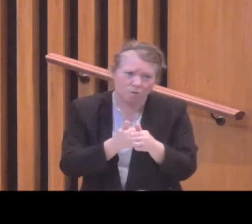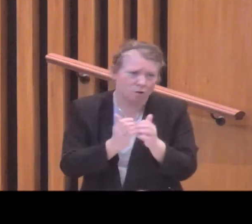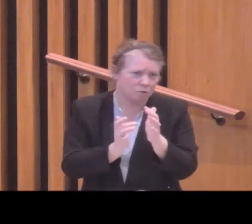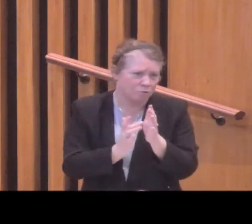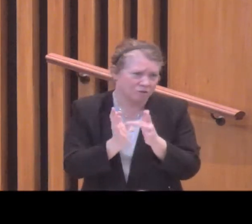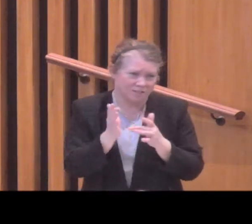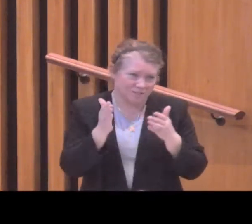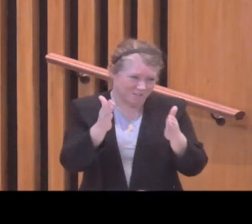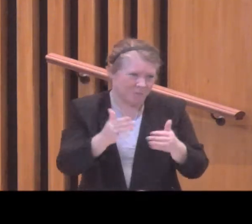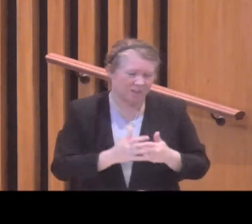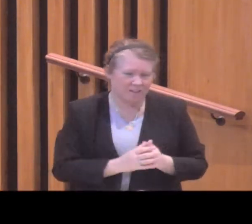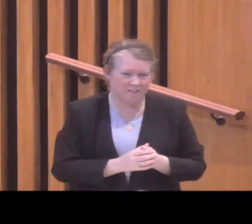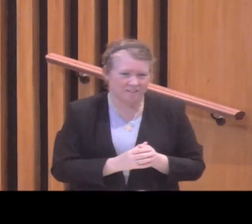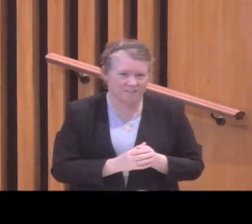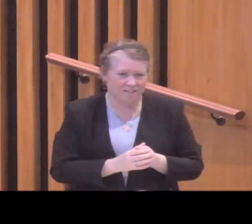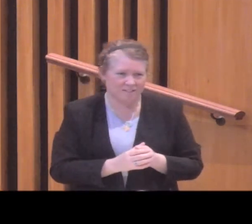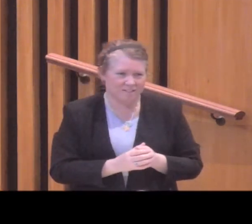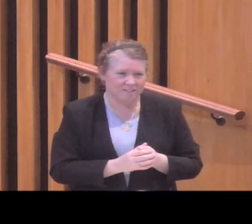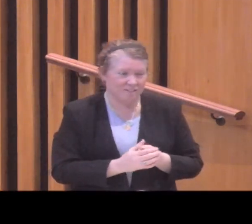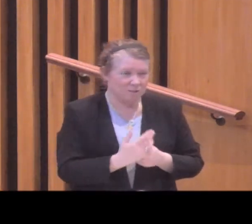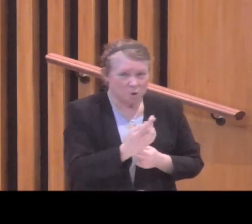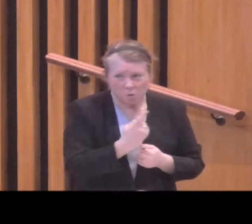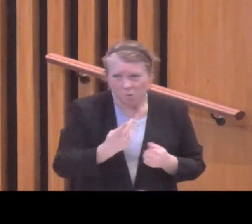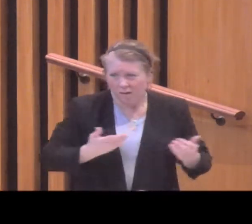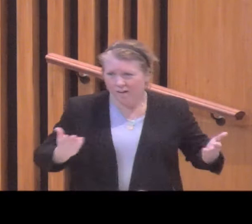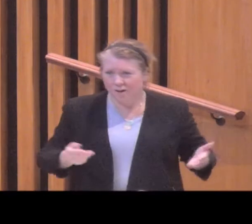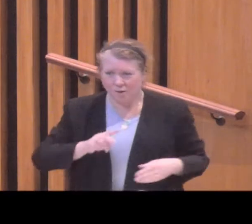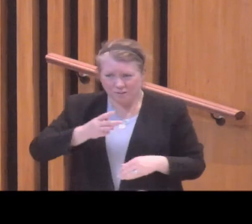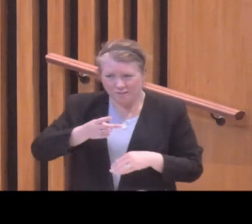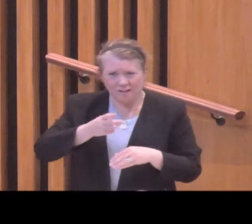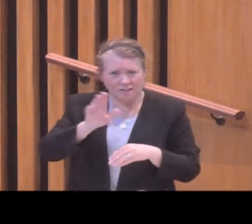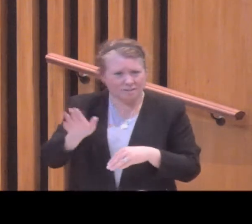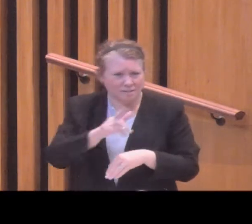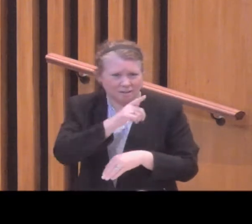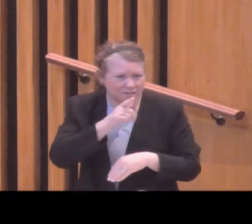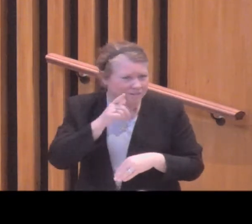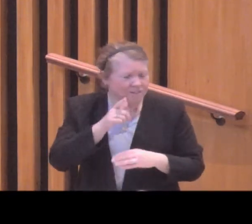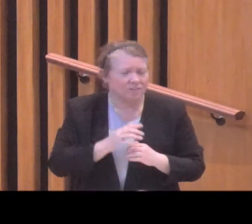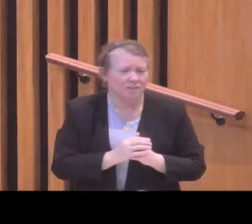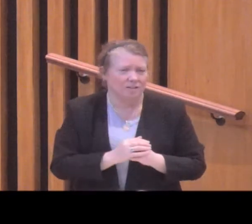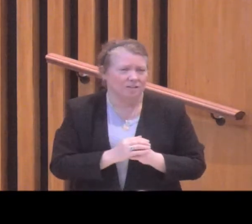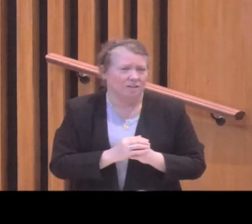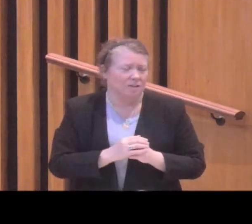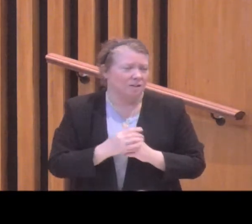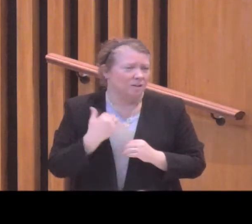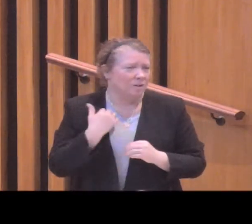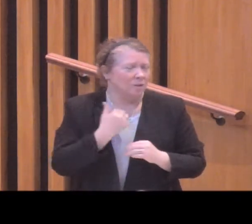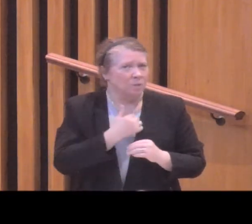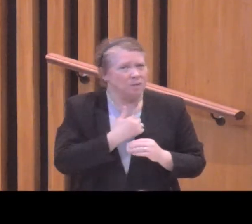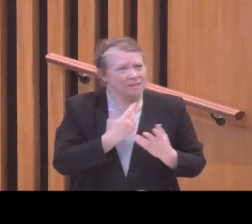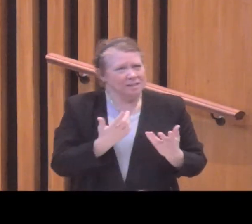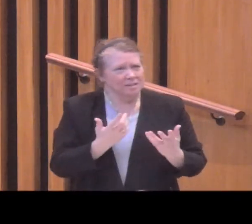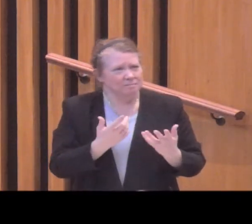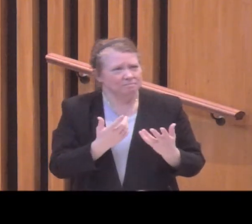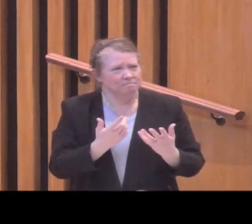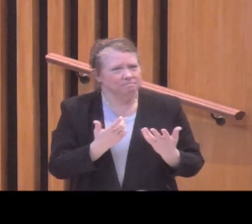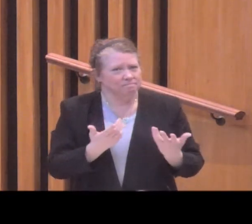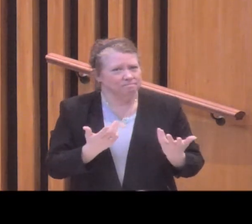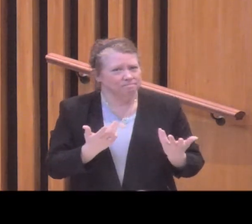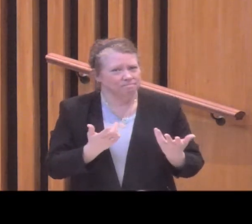my brothers and sisters, you and I gather on a second Sunday of Lent, being challenged by the